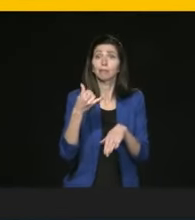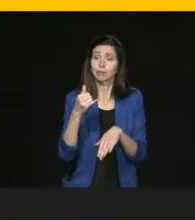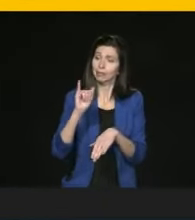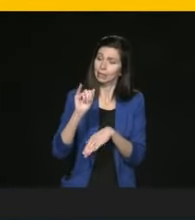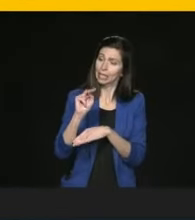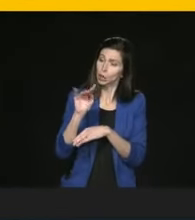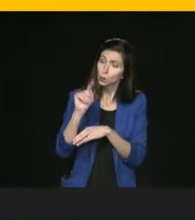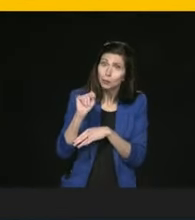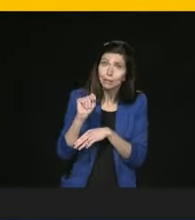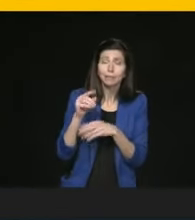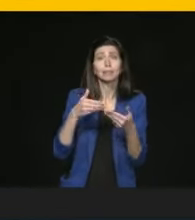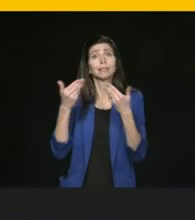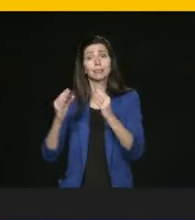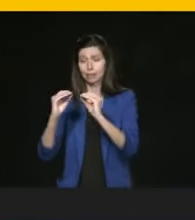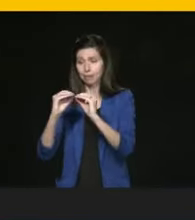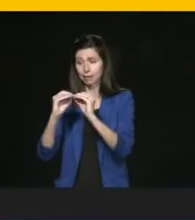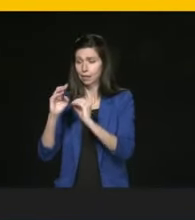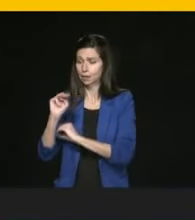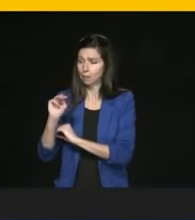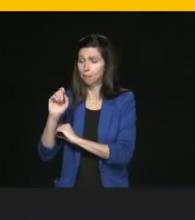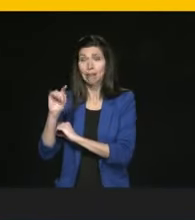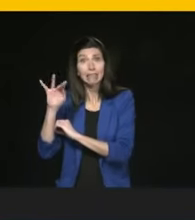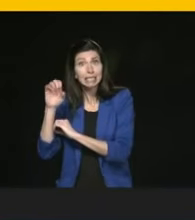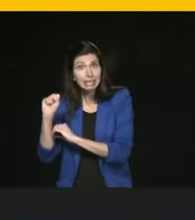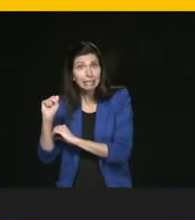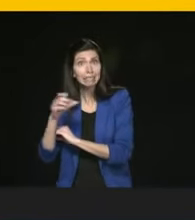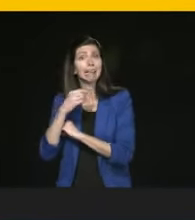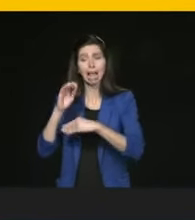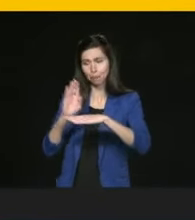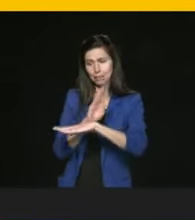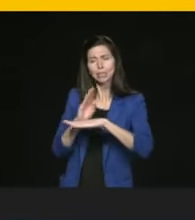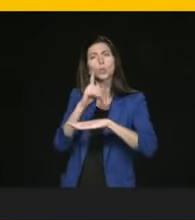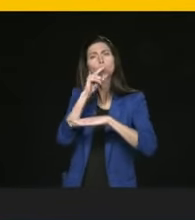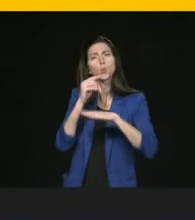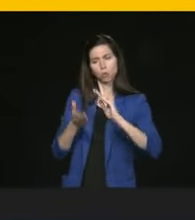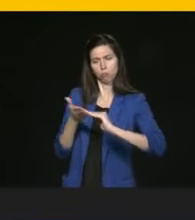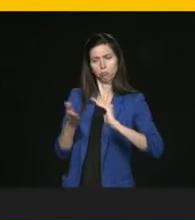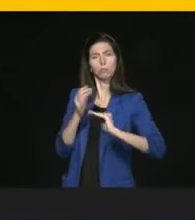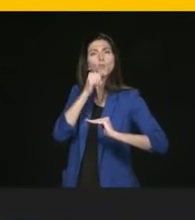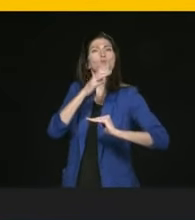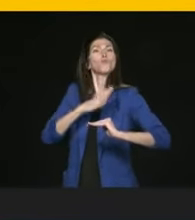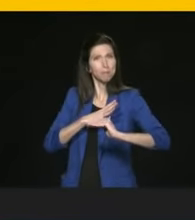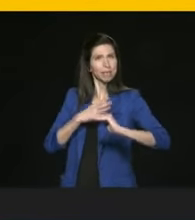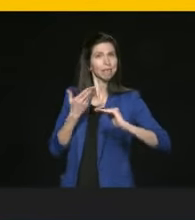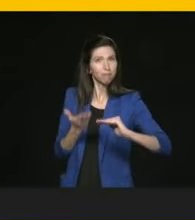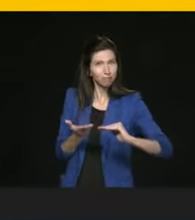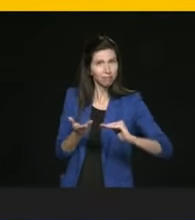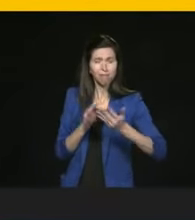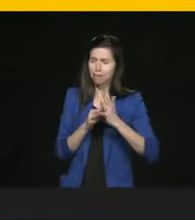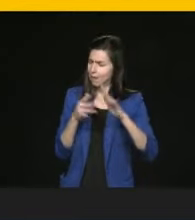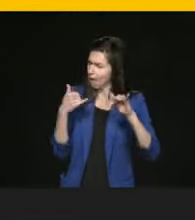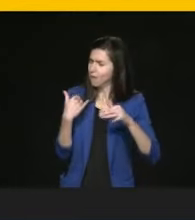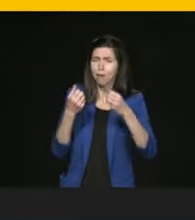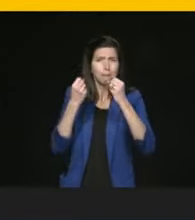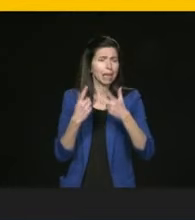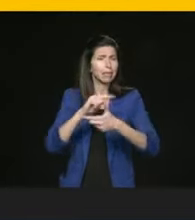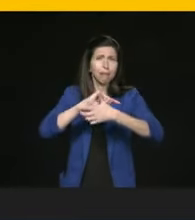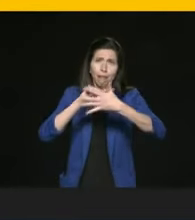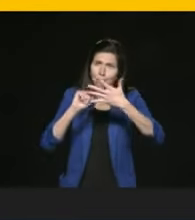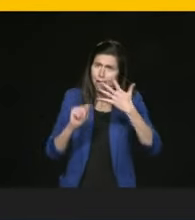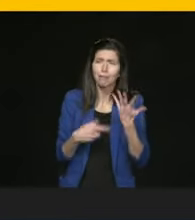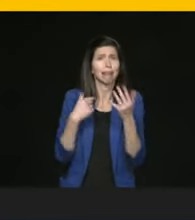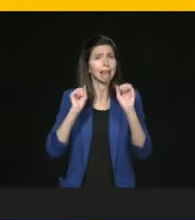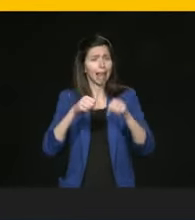for short-term interest-free loans and non-repayable contributions, offering maximum flexibility in supporting local